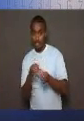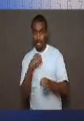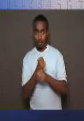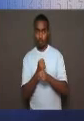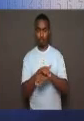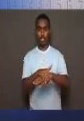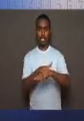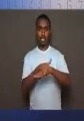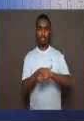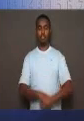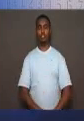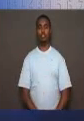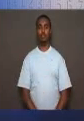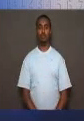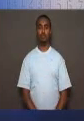in English.